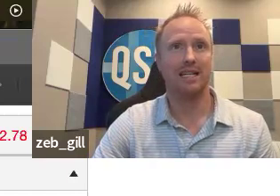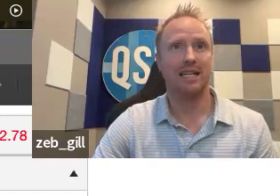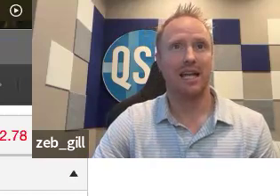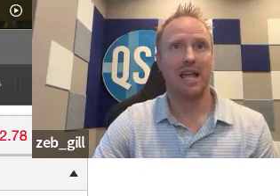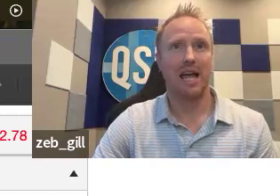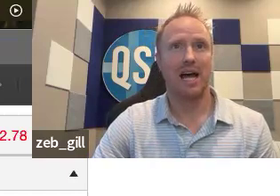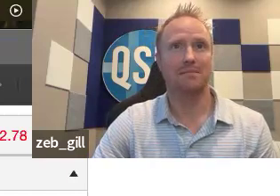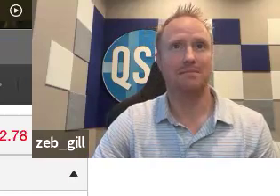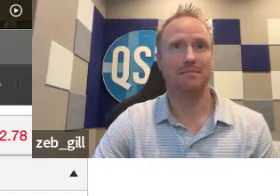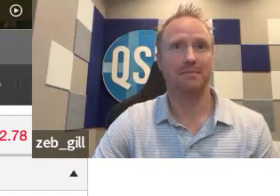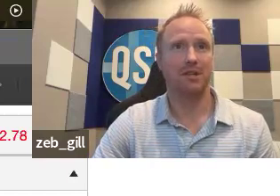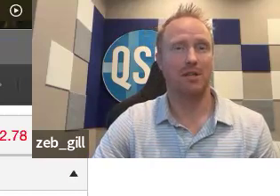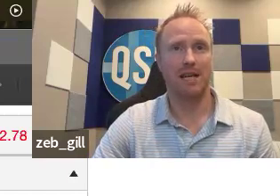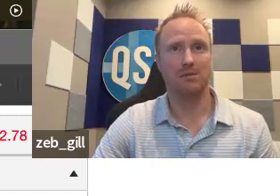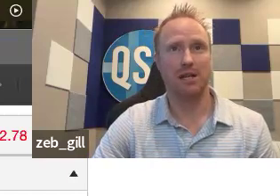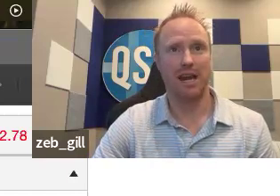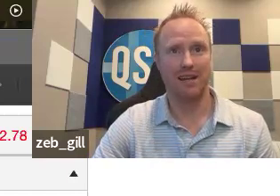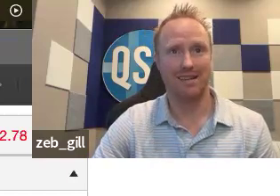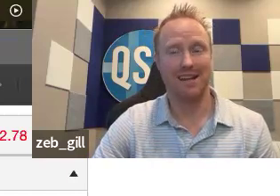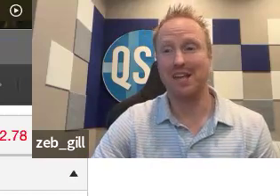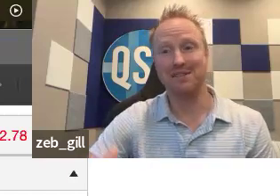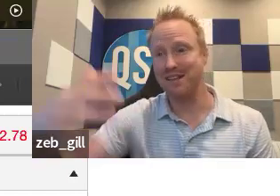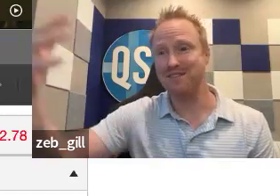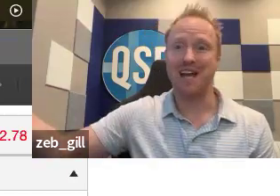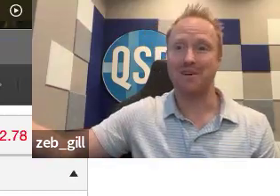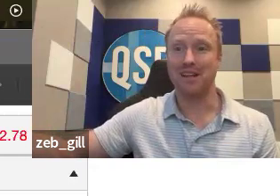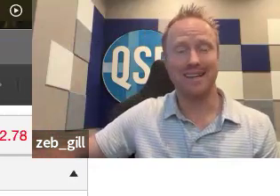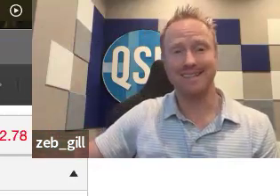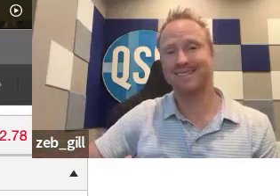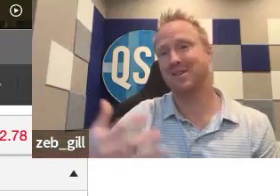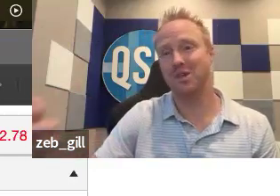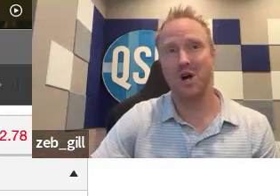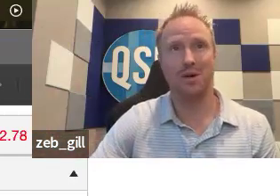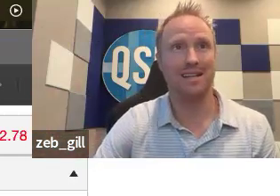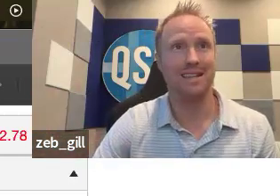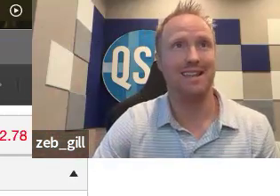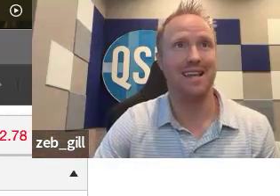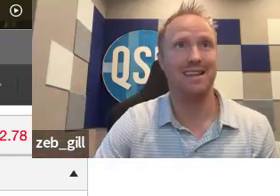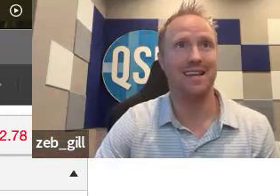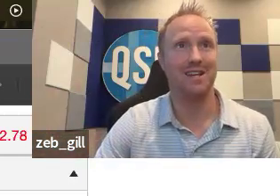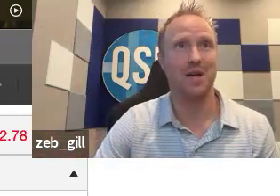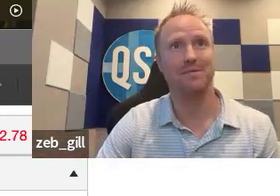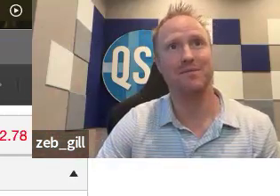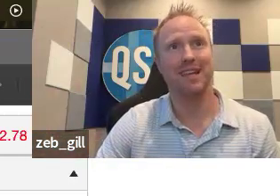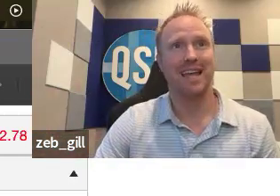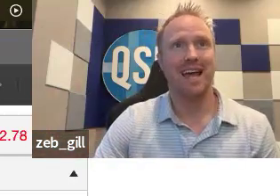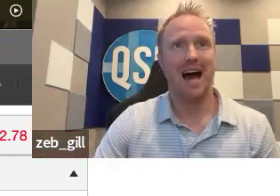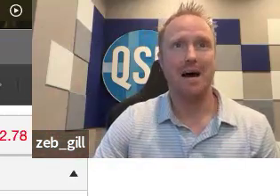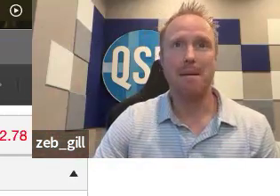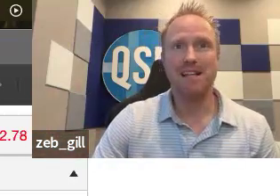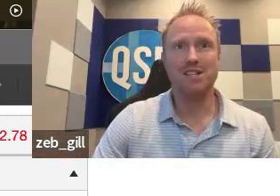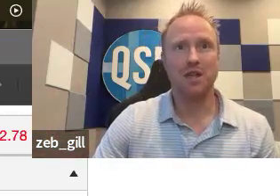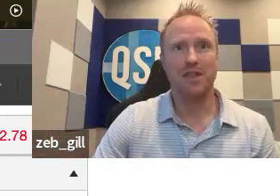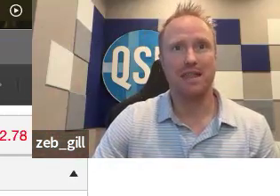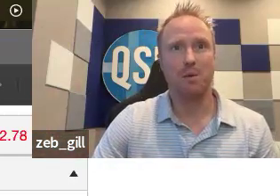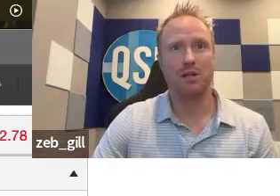day. It's always nice where you can kind of, again, if staff want to get long-winded, they can do that.